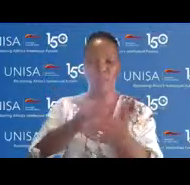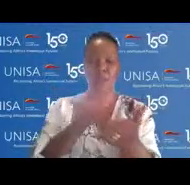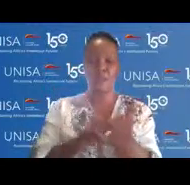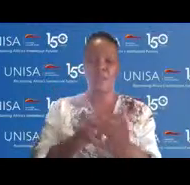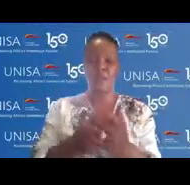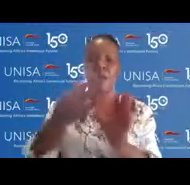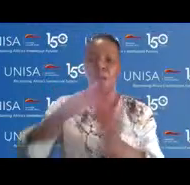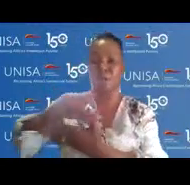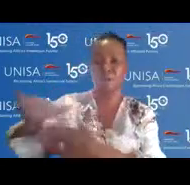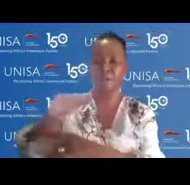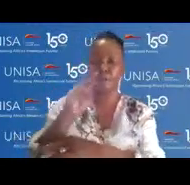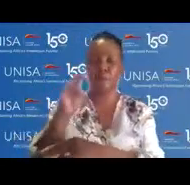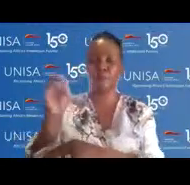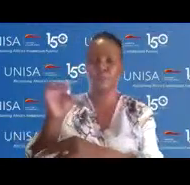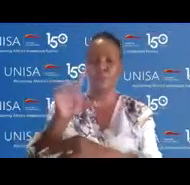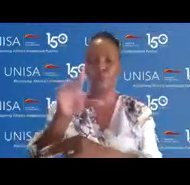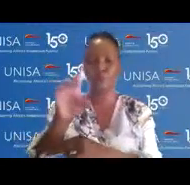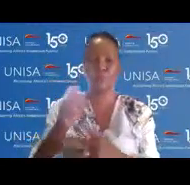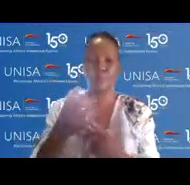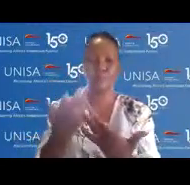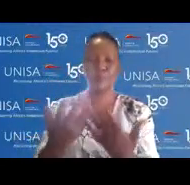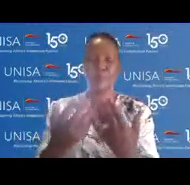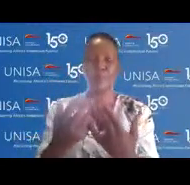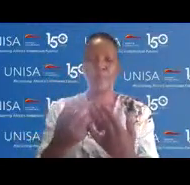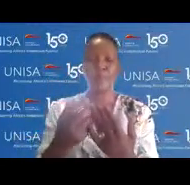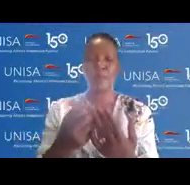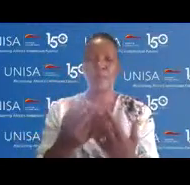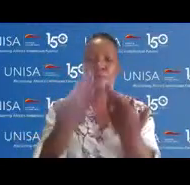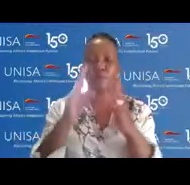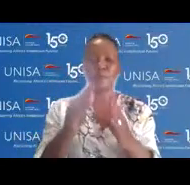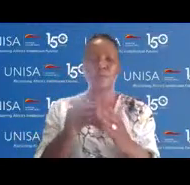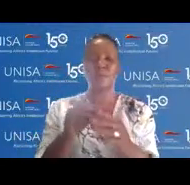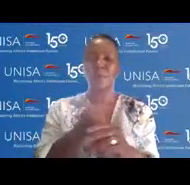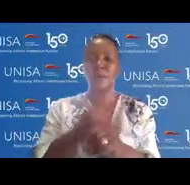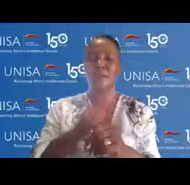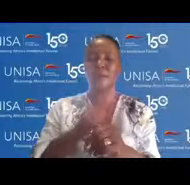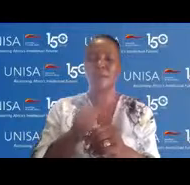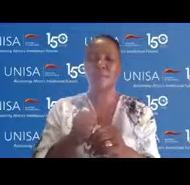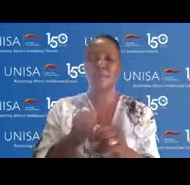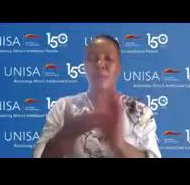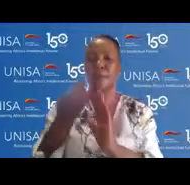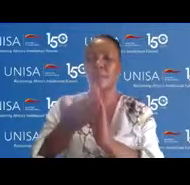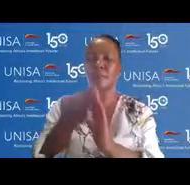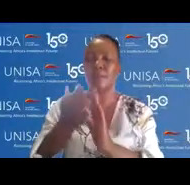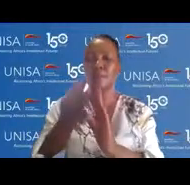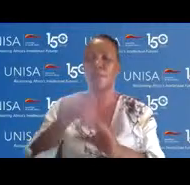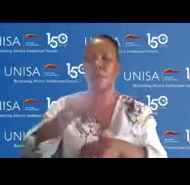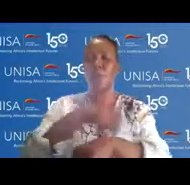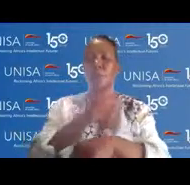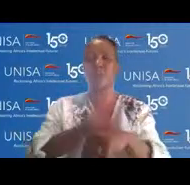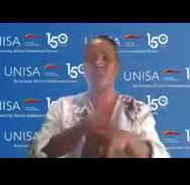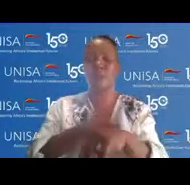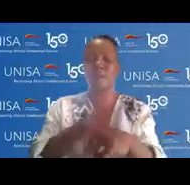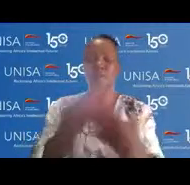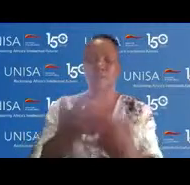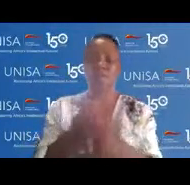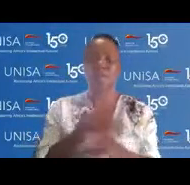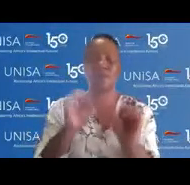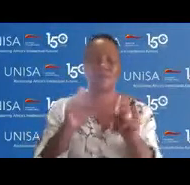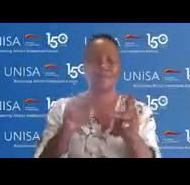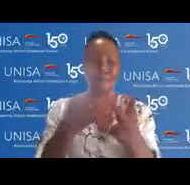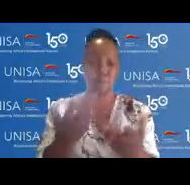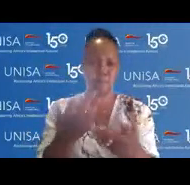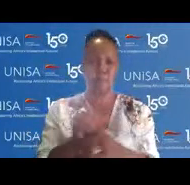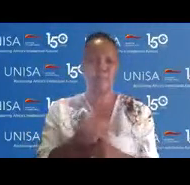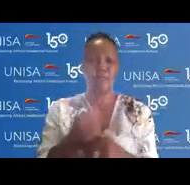students coming to ask me, this thing hasn't updated in forever, and it's like, that's the reason, it's not designed for it. Okay, so there we go. So we've done our